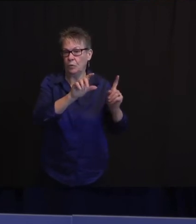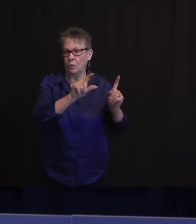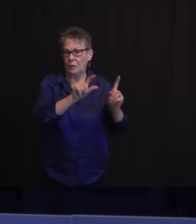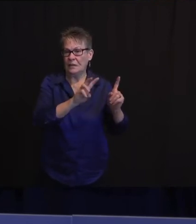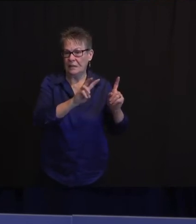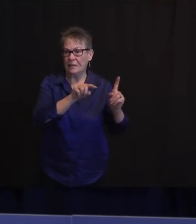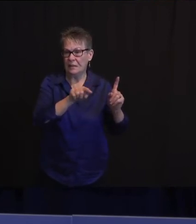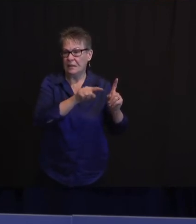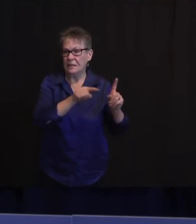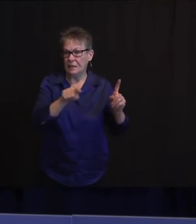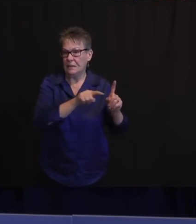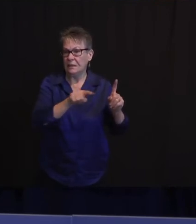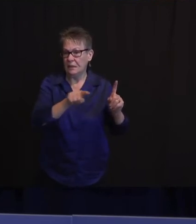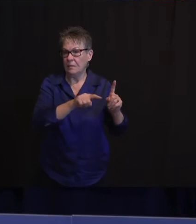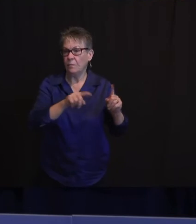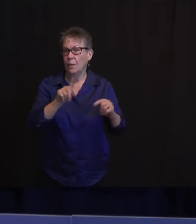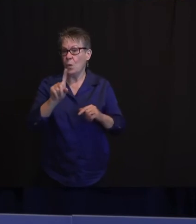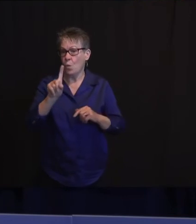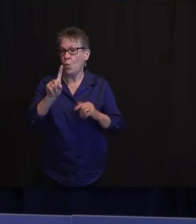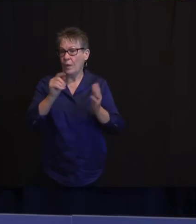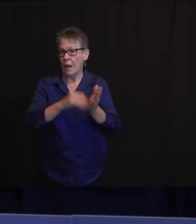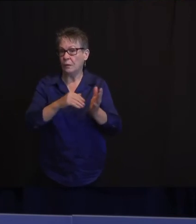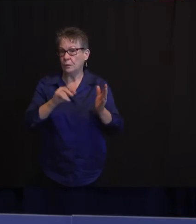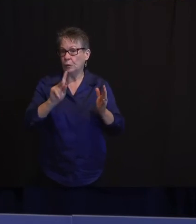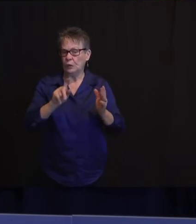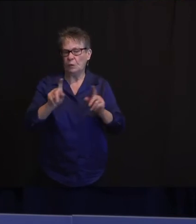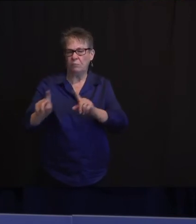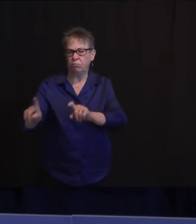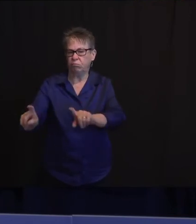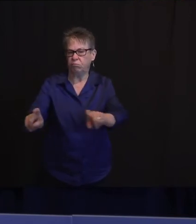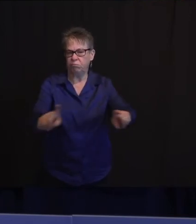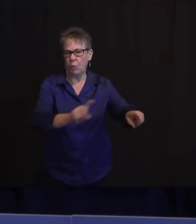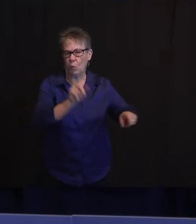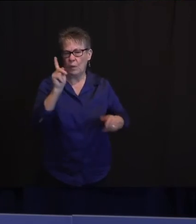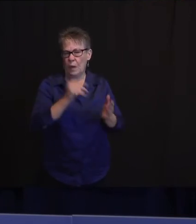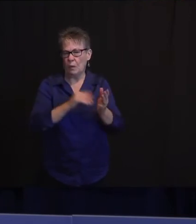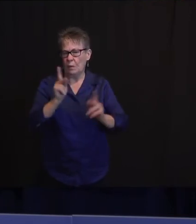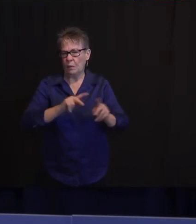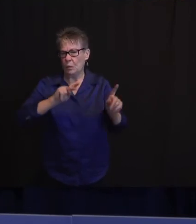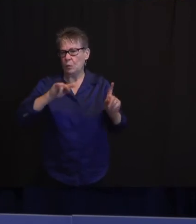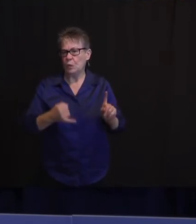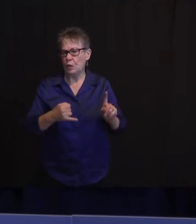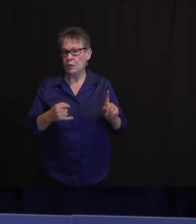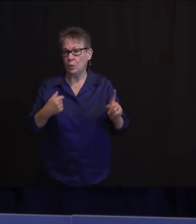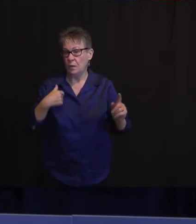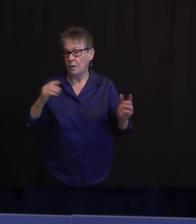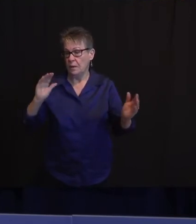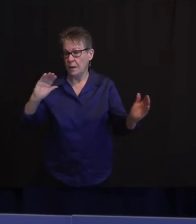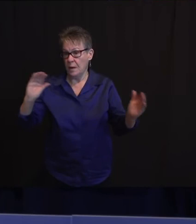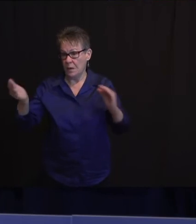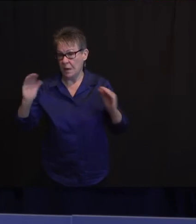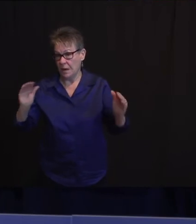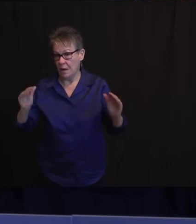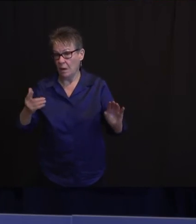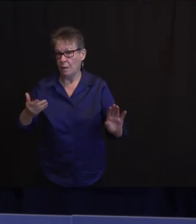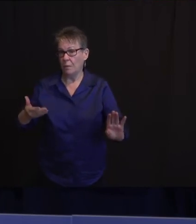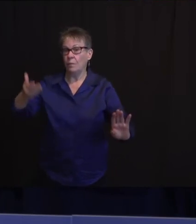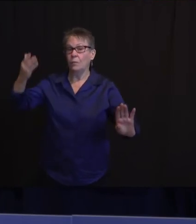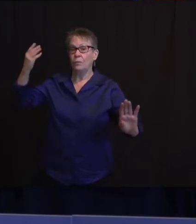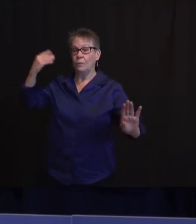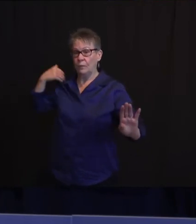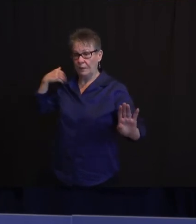Jersey. This was compared to the pulse survey of 1,113 from the 13th to the 19th. From the